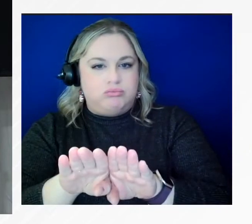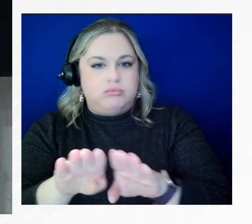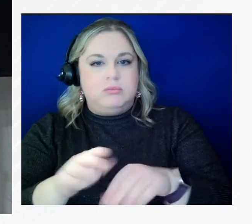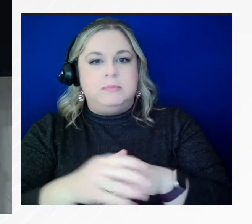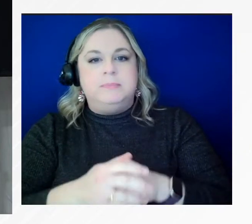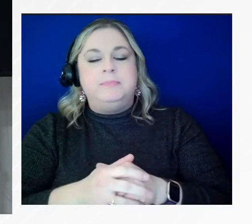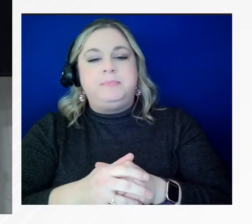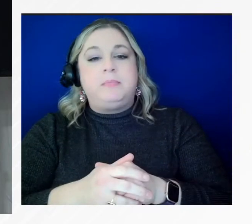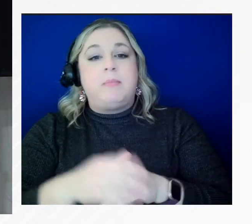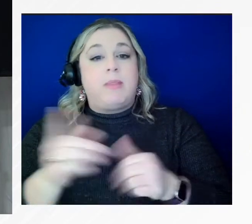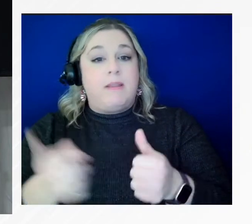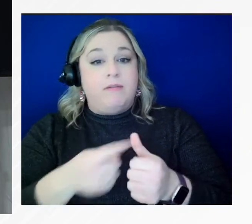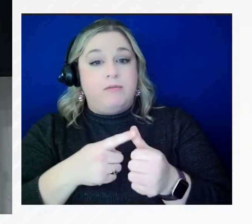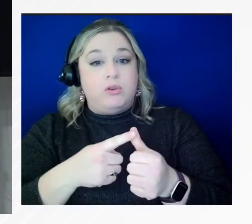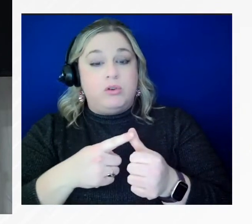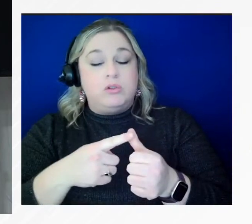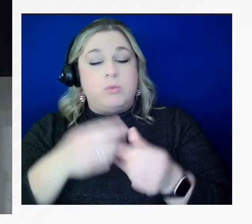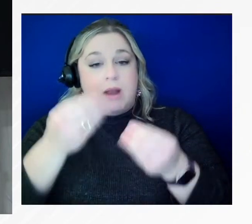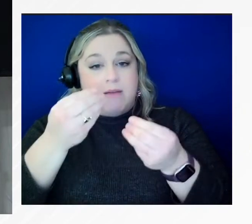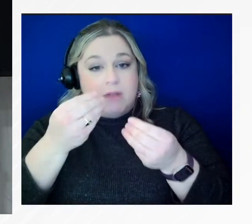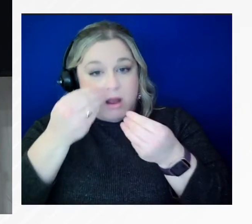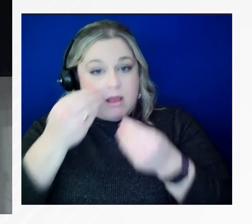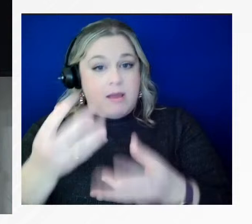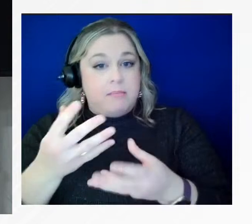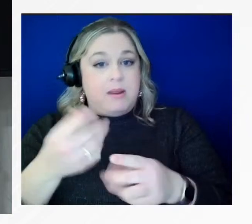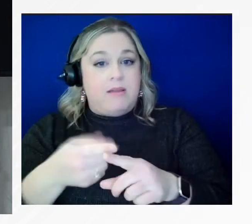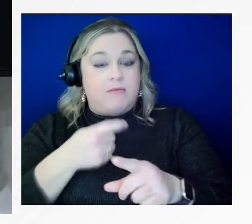update from operations.